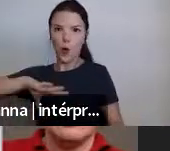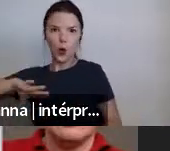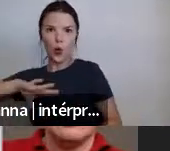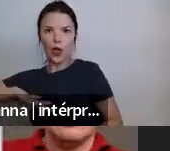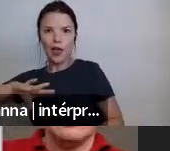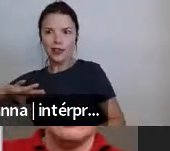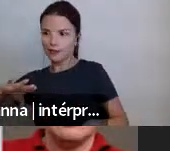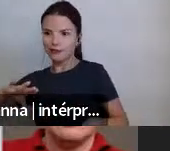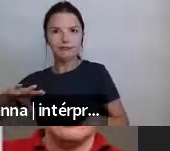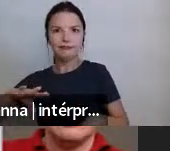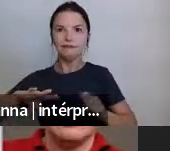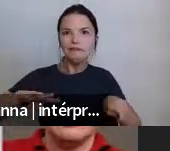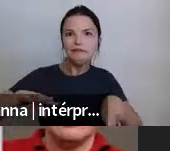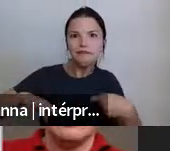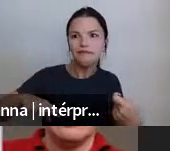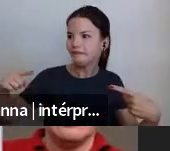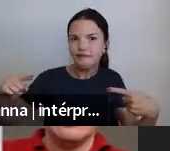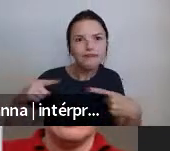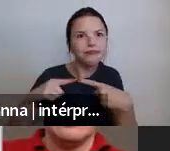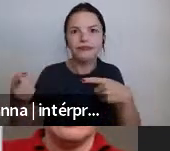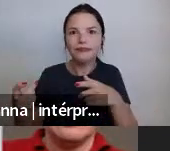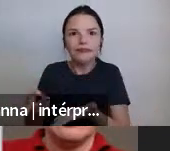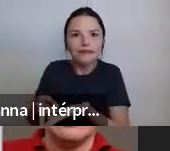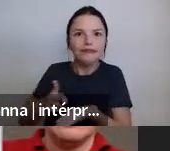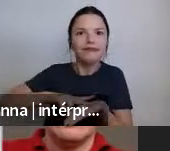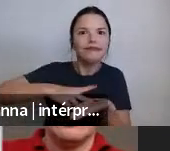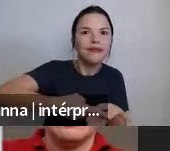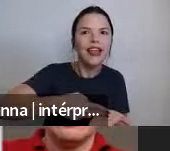of the word save in computing.